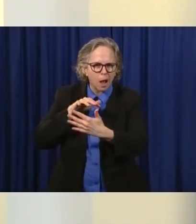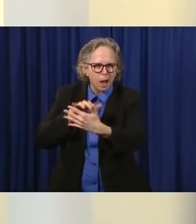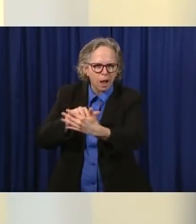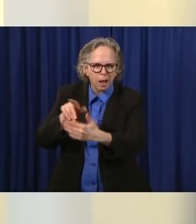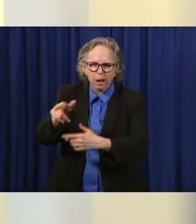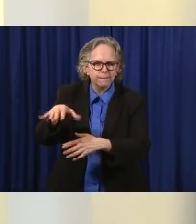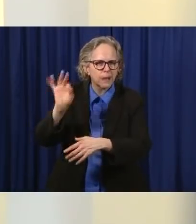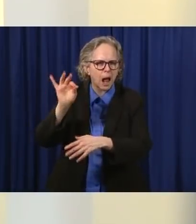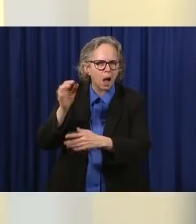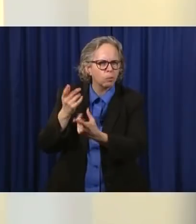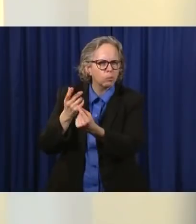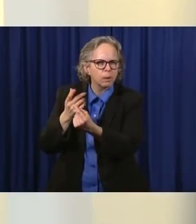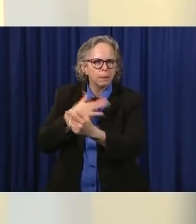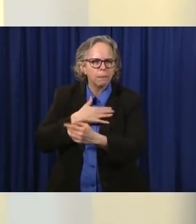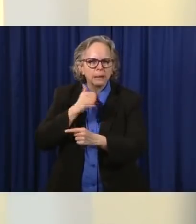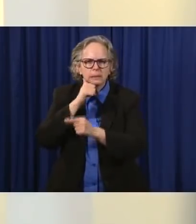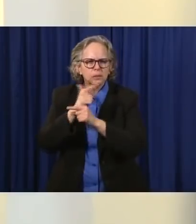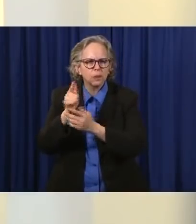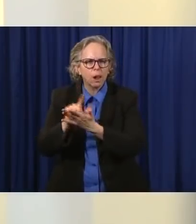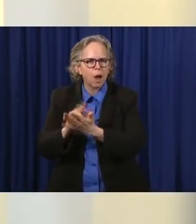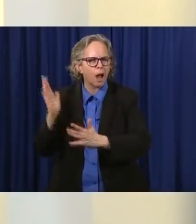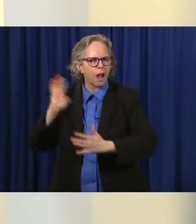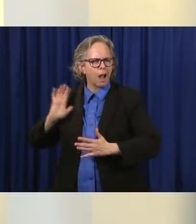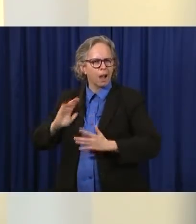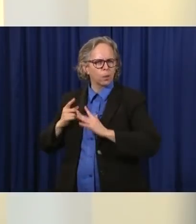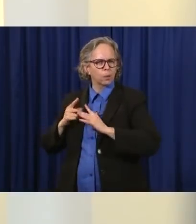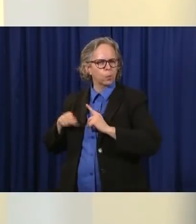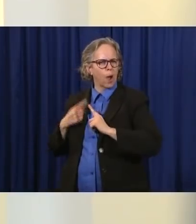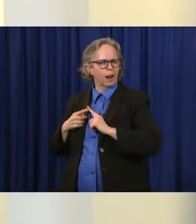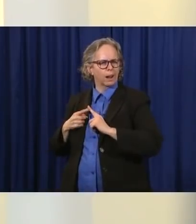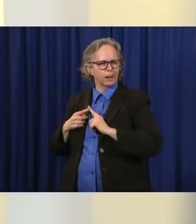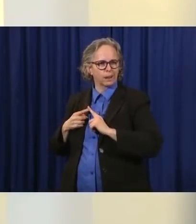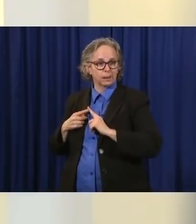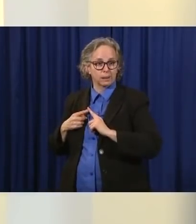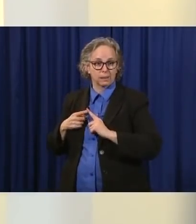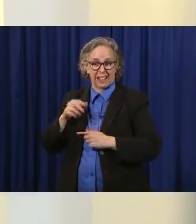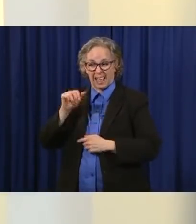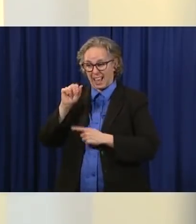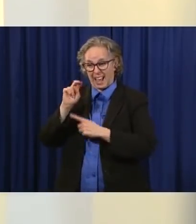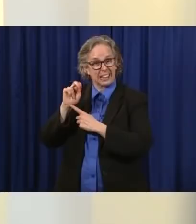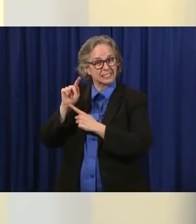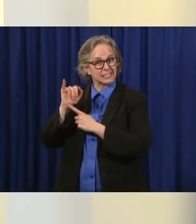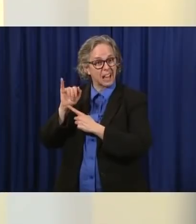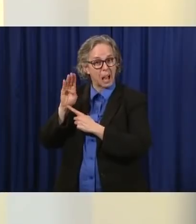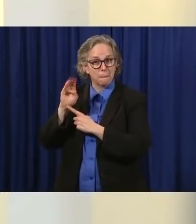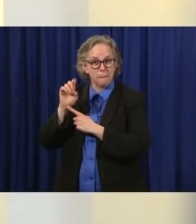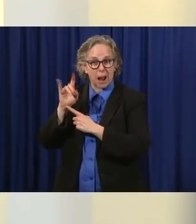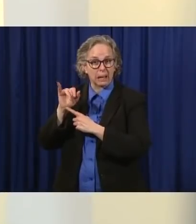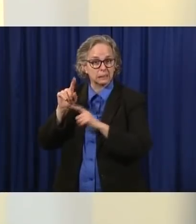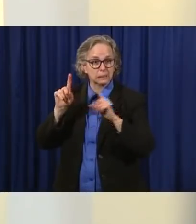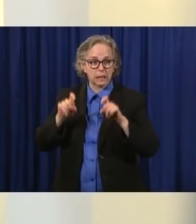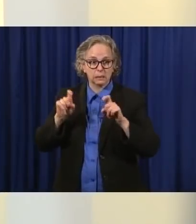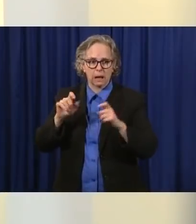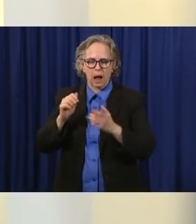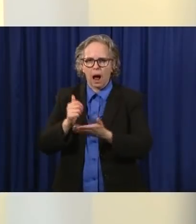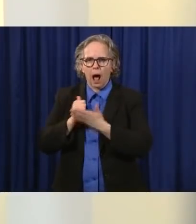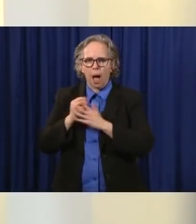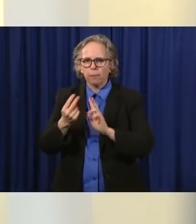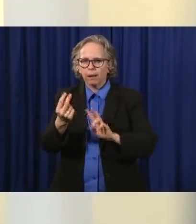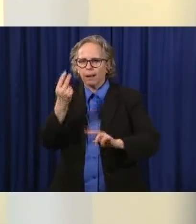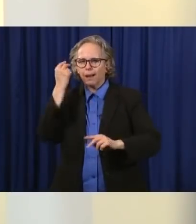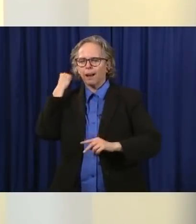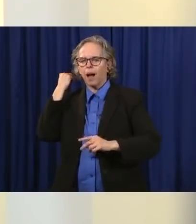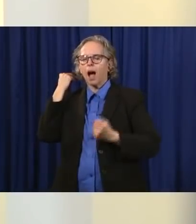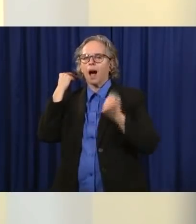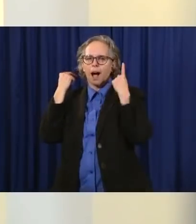the answers on it. This antibody testing is another window into that period. As I said, we do know now the